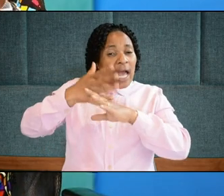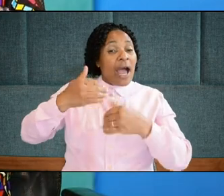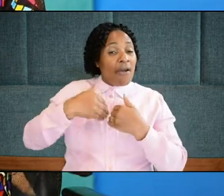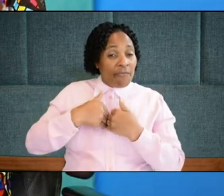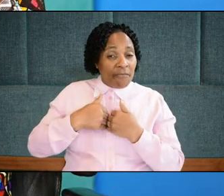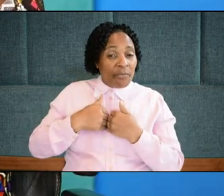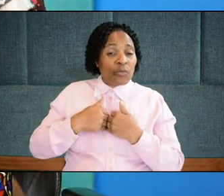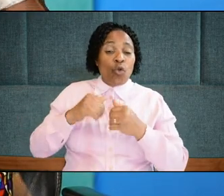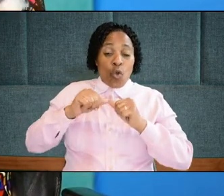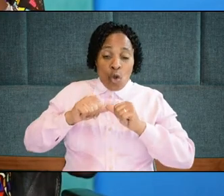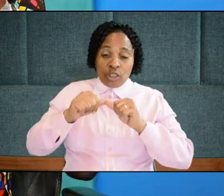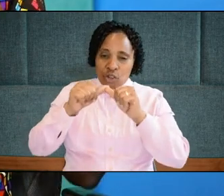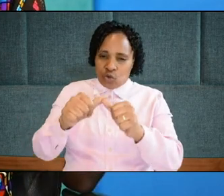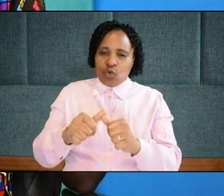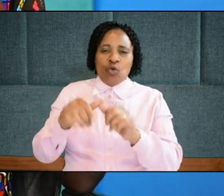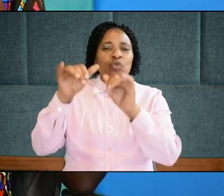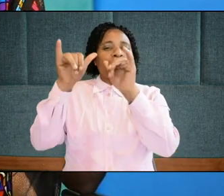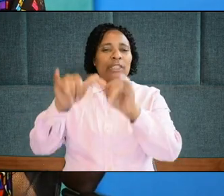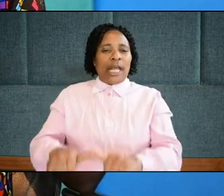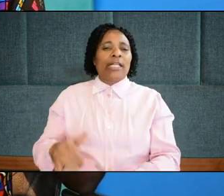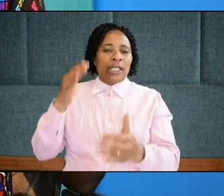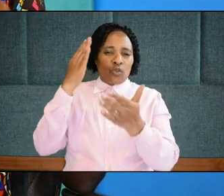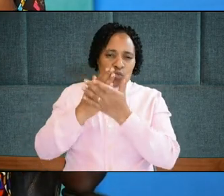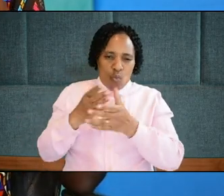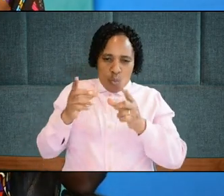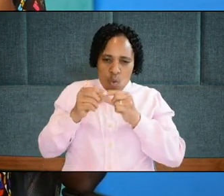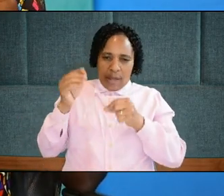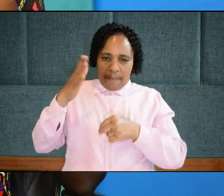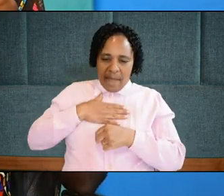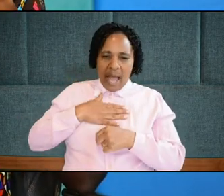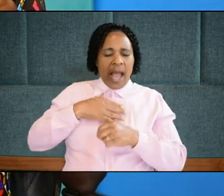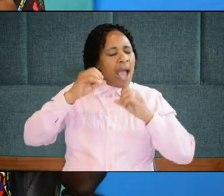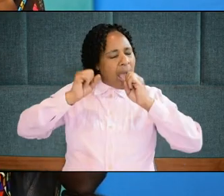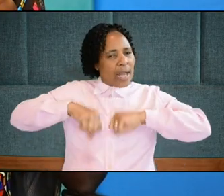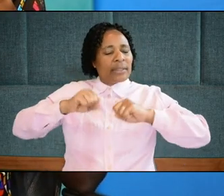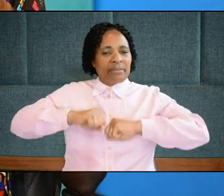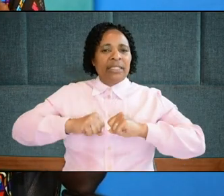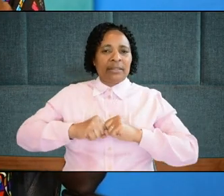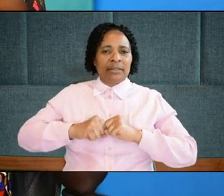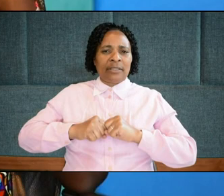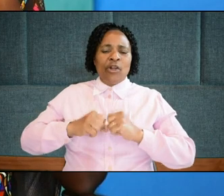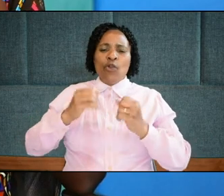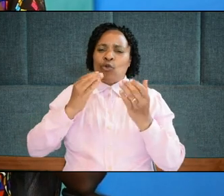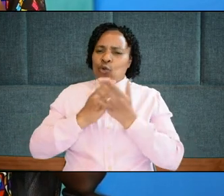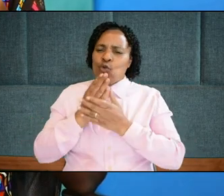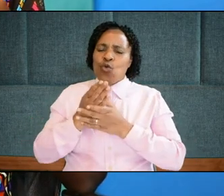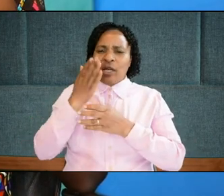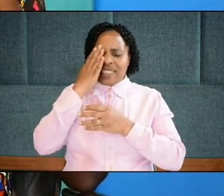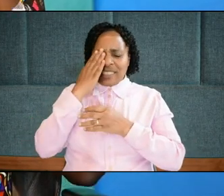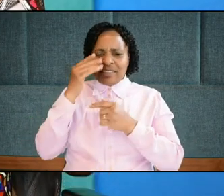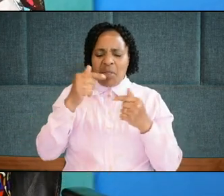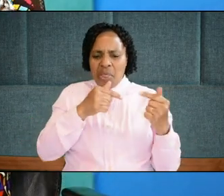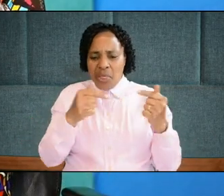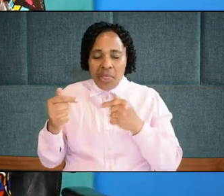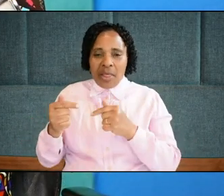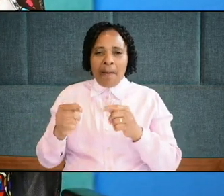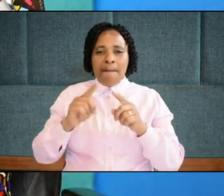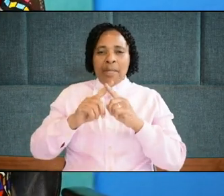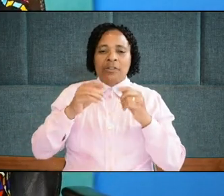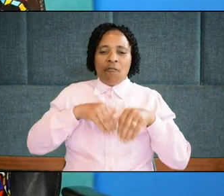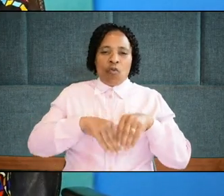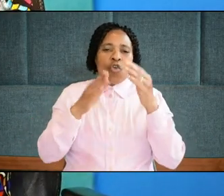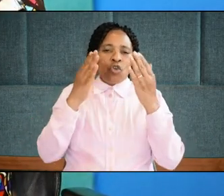we are still going to stay true to our word. Regardless of the Israelites grumbling, what happened is they